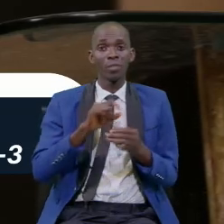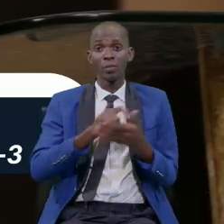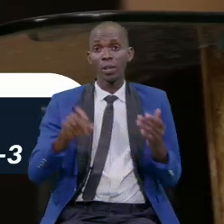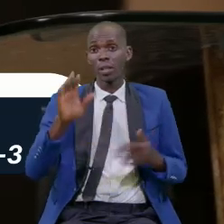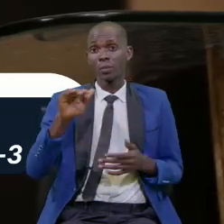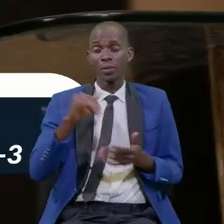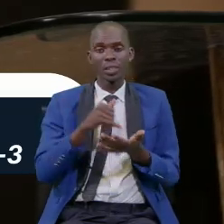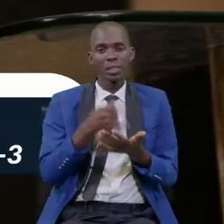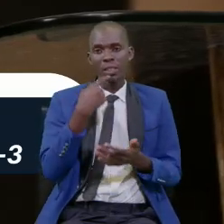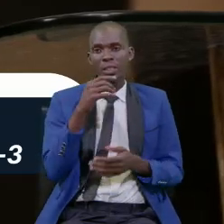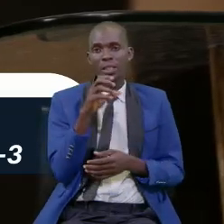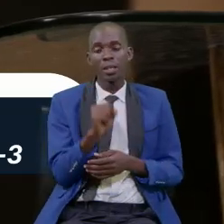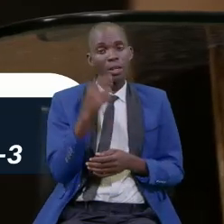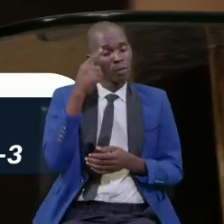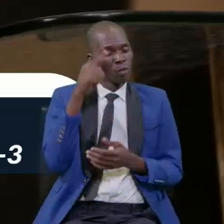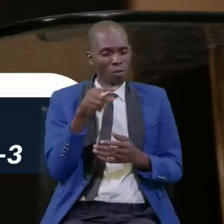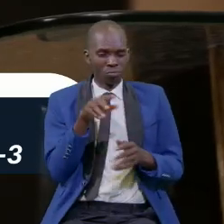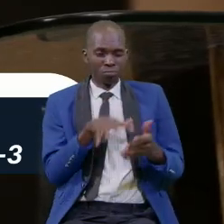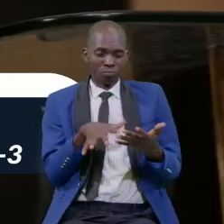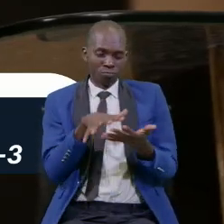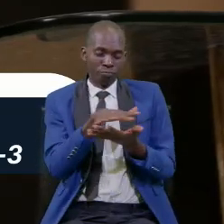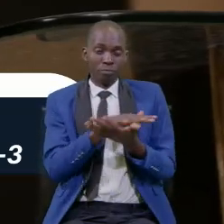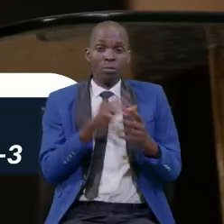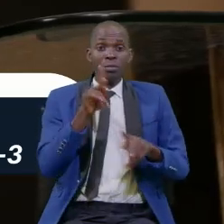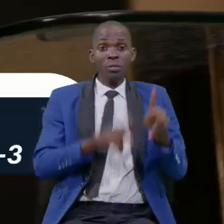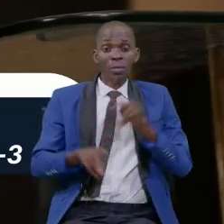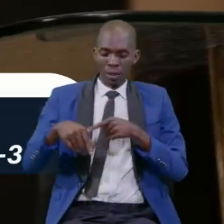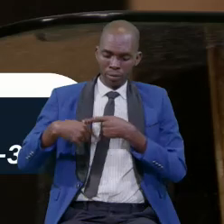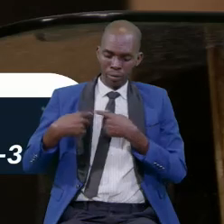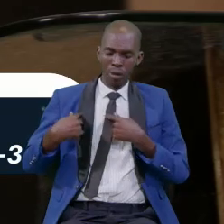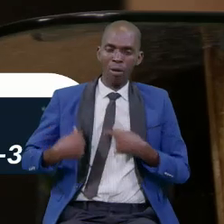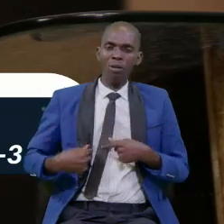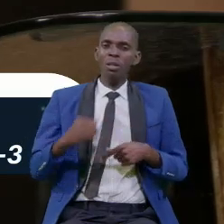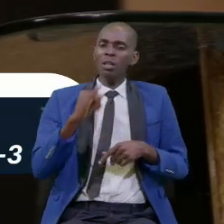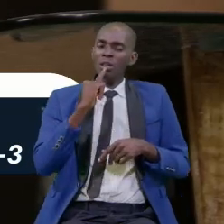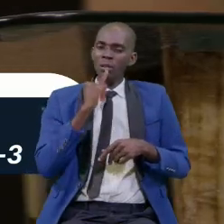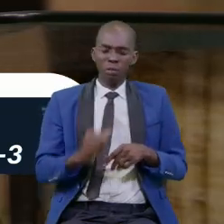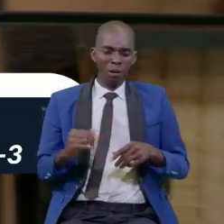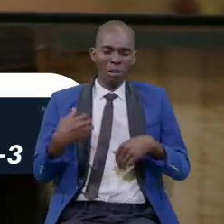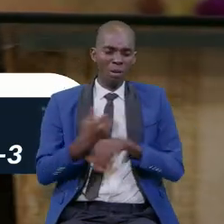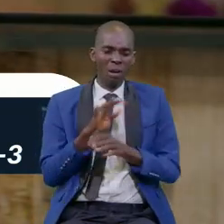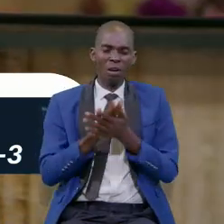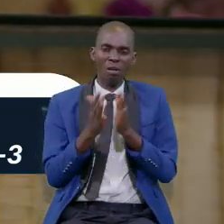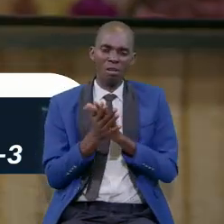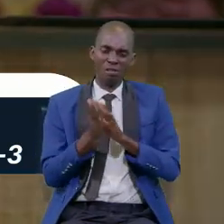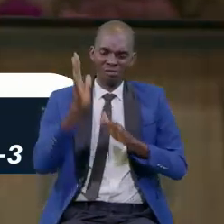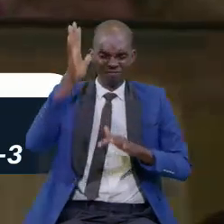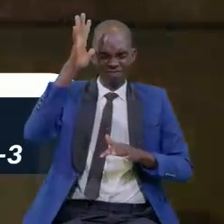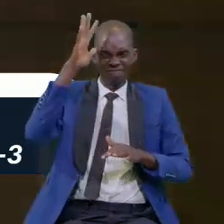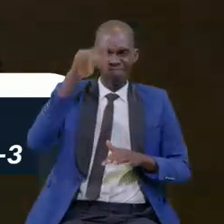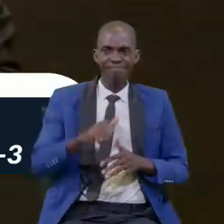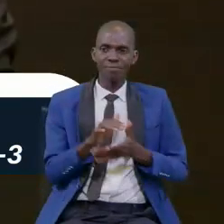verse 15 it says, for these people's heart is waxed gross. Their